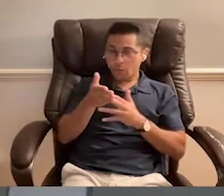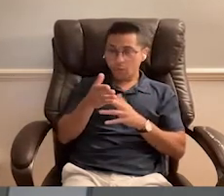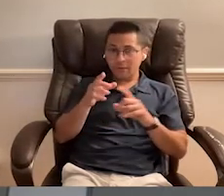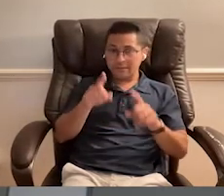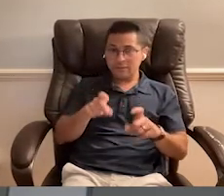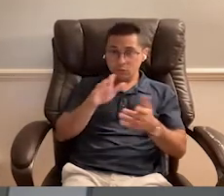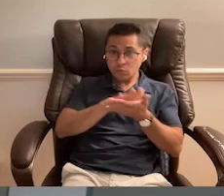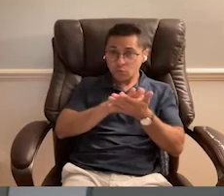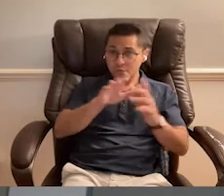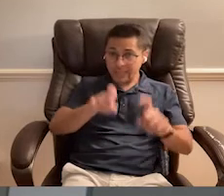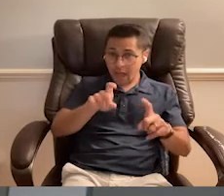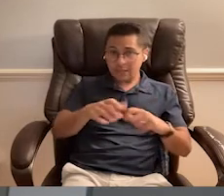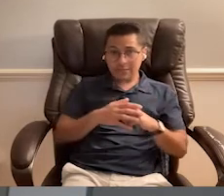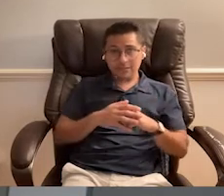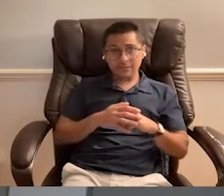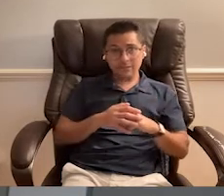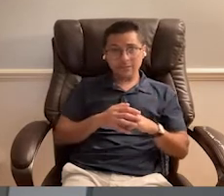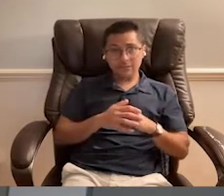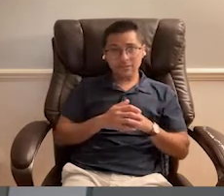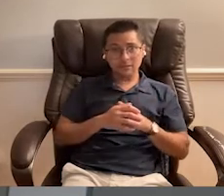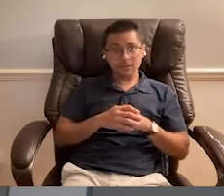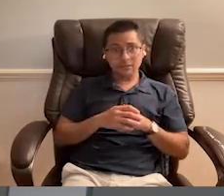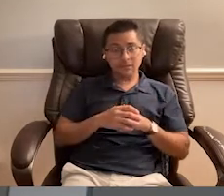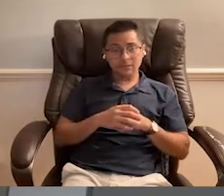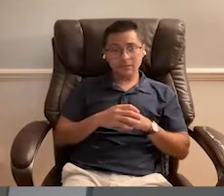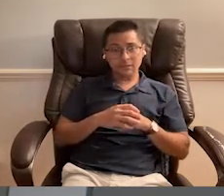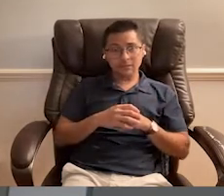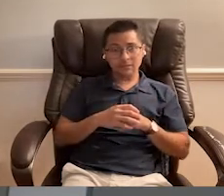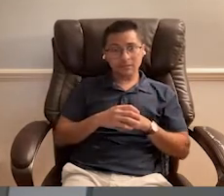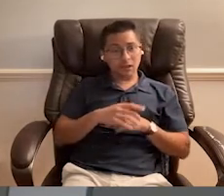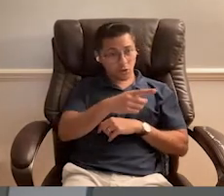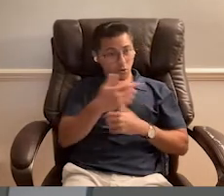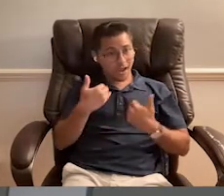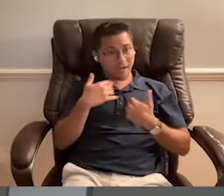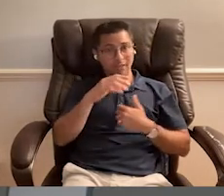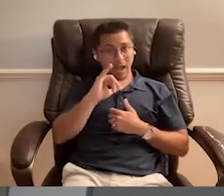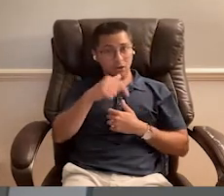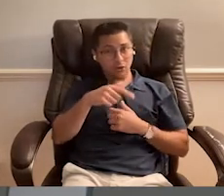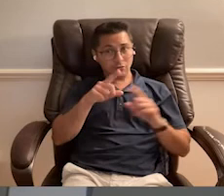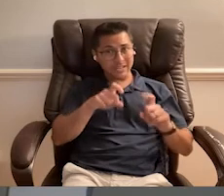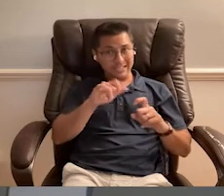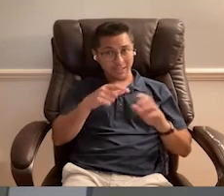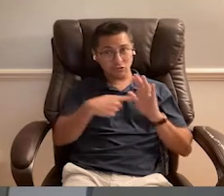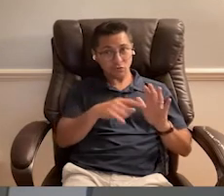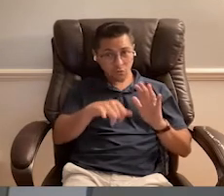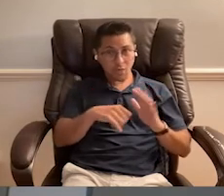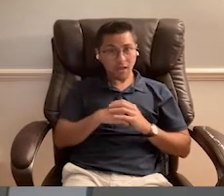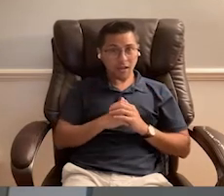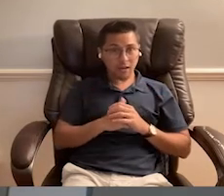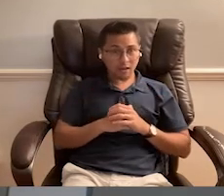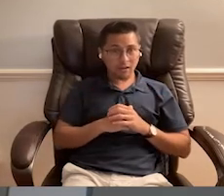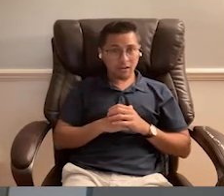Was it done through an IQ test? Yes. And do you have the IQ test? And do you have the